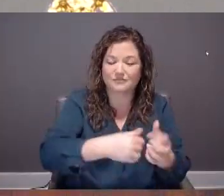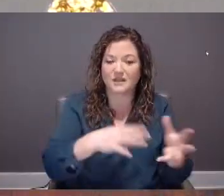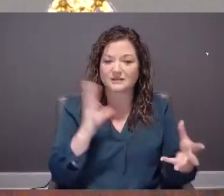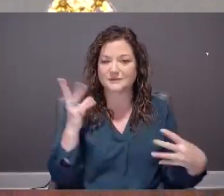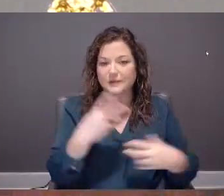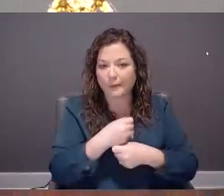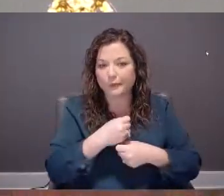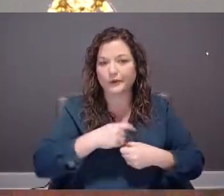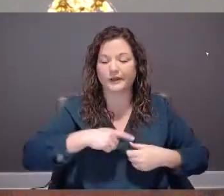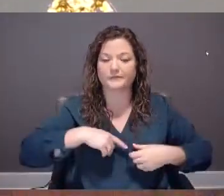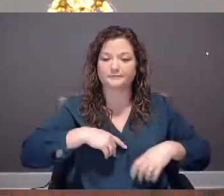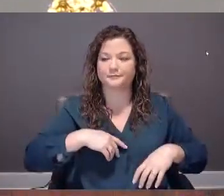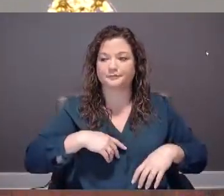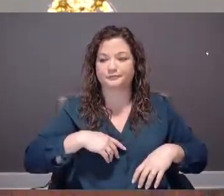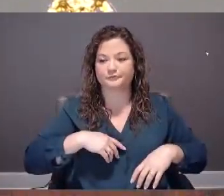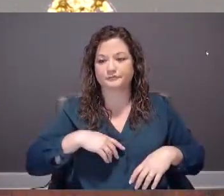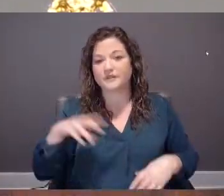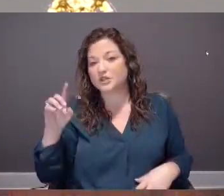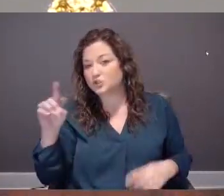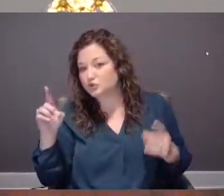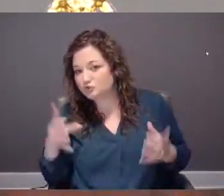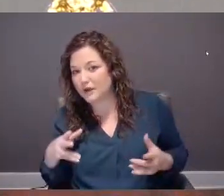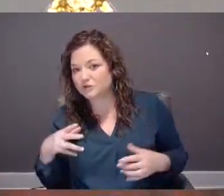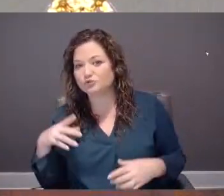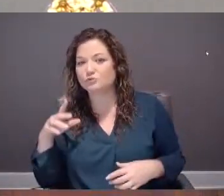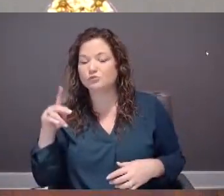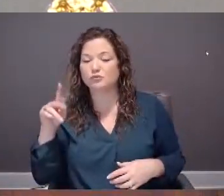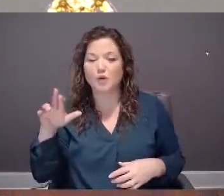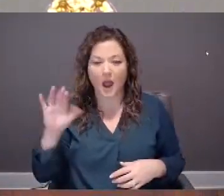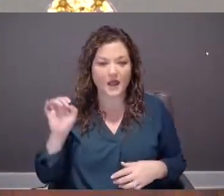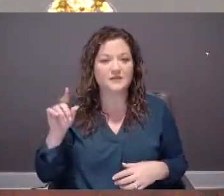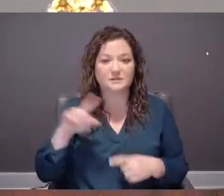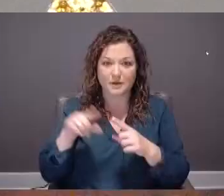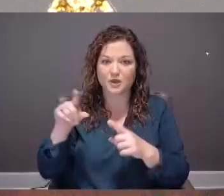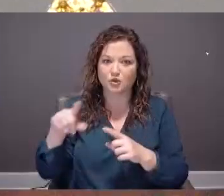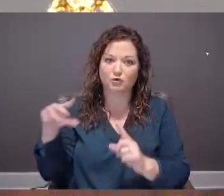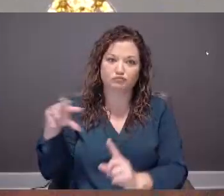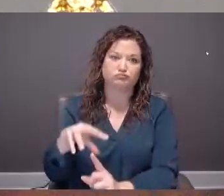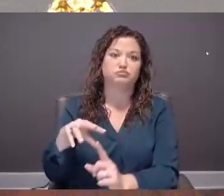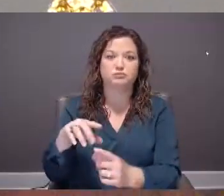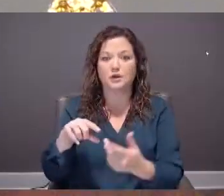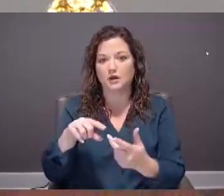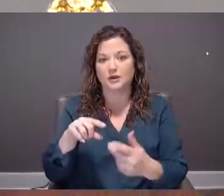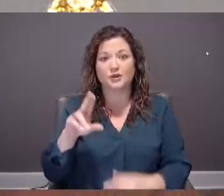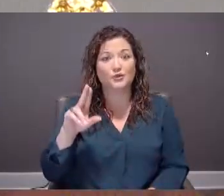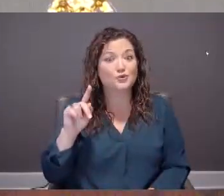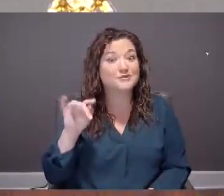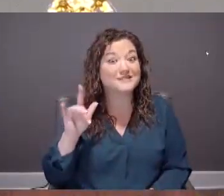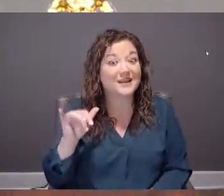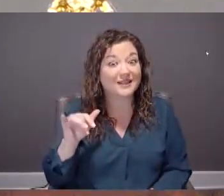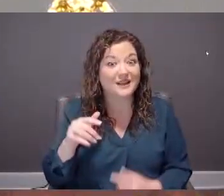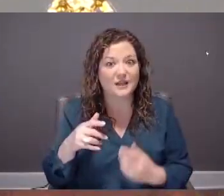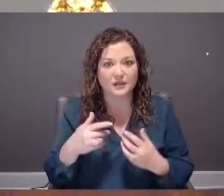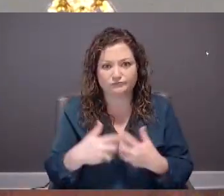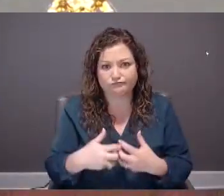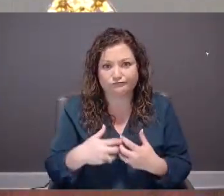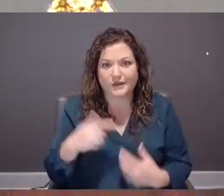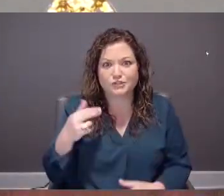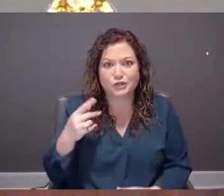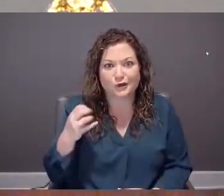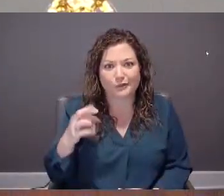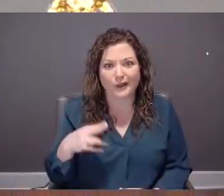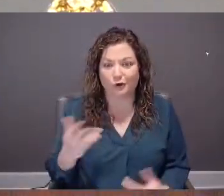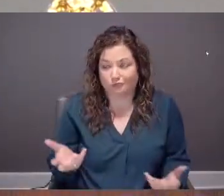Director Price, but just highlighting it again, you know, practical things like utility generators. Yeah, we need to get those. You made that fit the